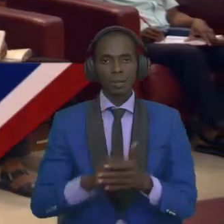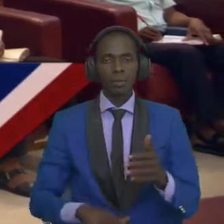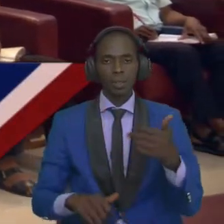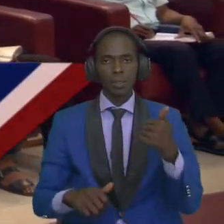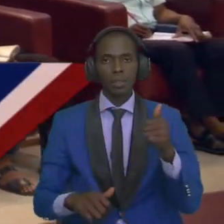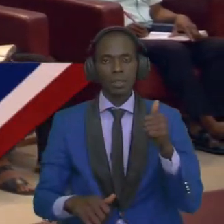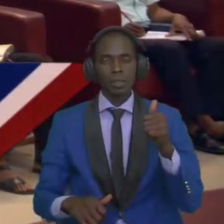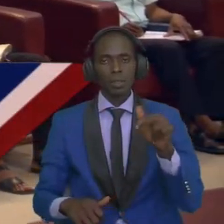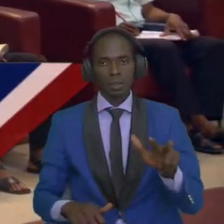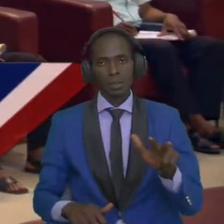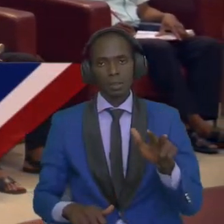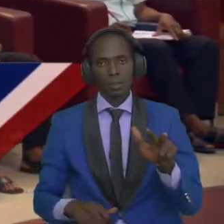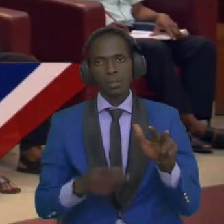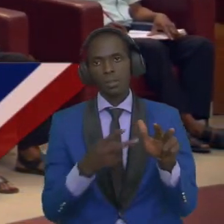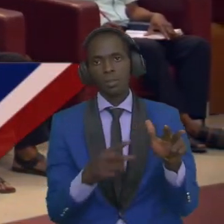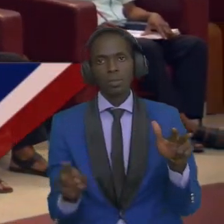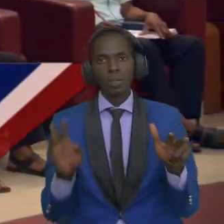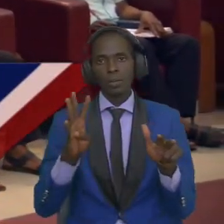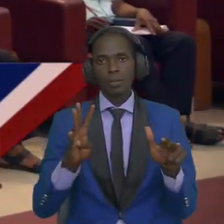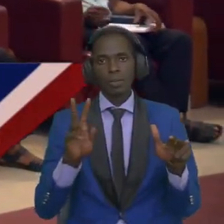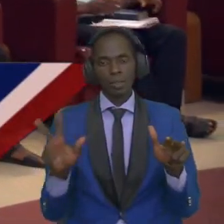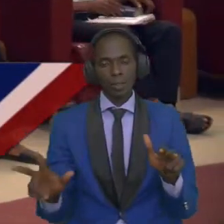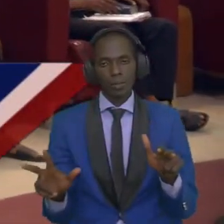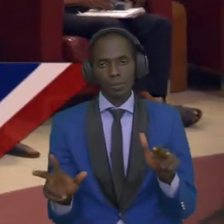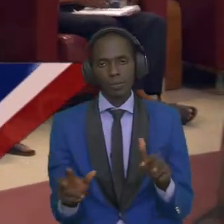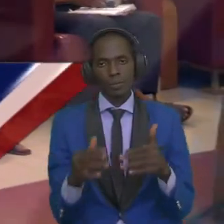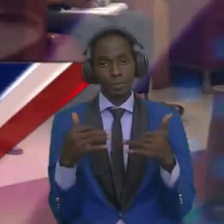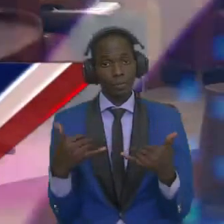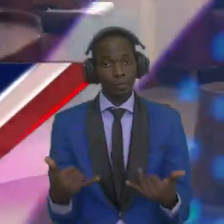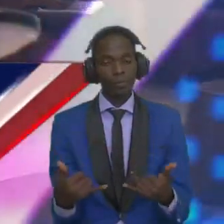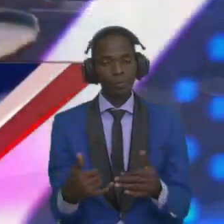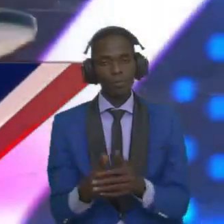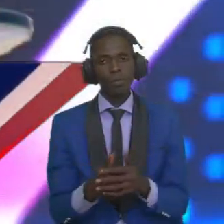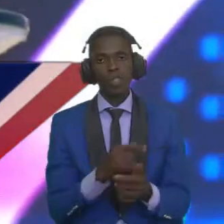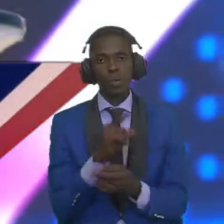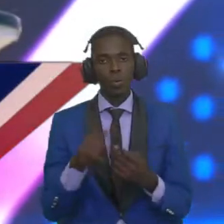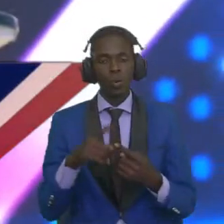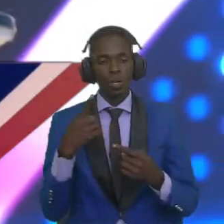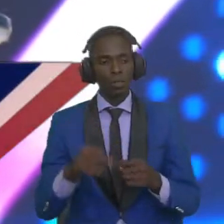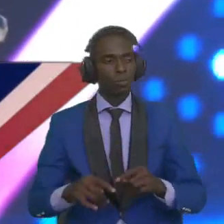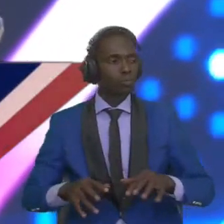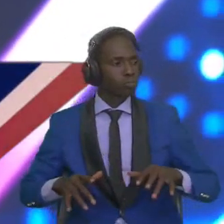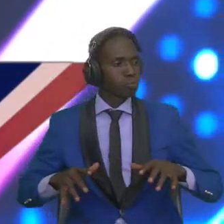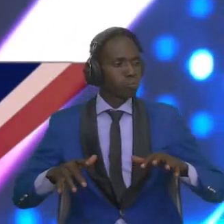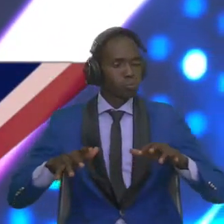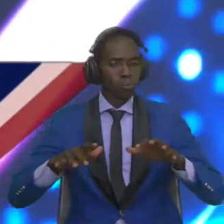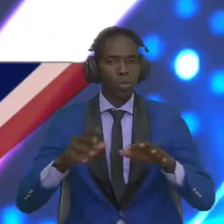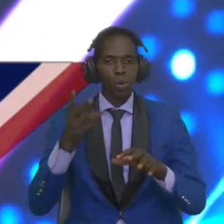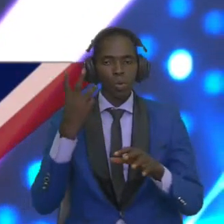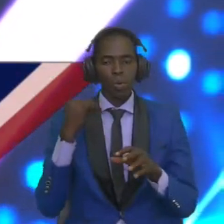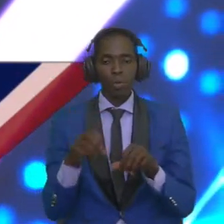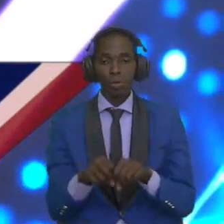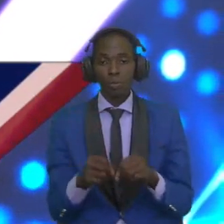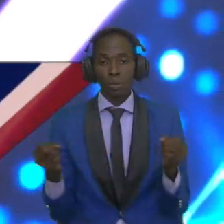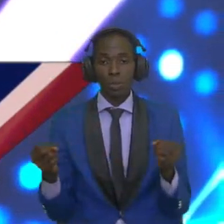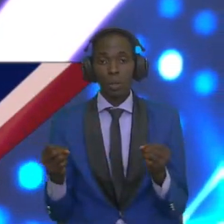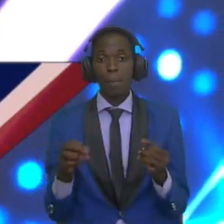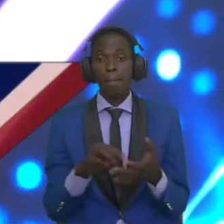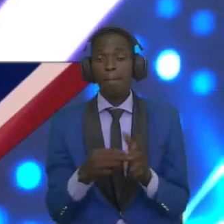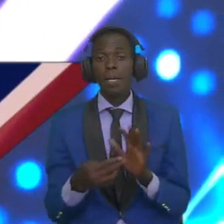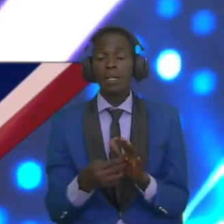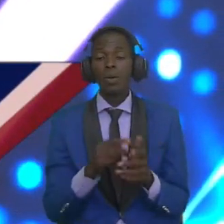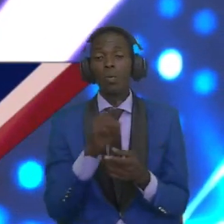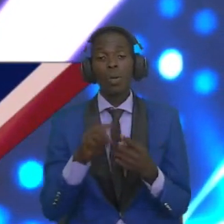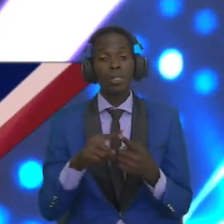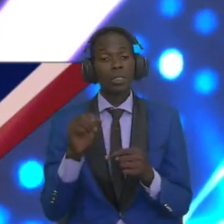Acts 13, verse 43. Now, when the congregation was broken up, that means the service